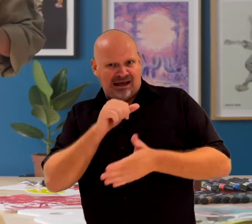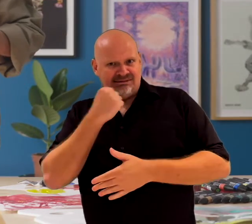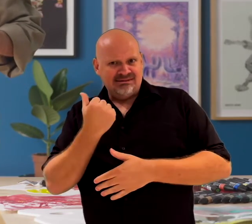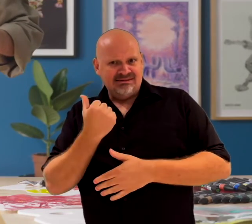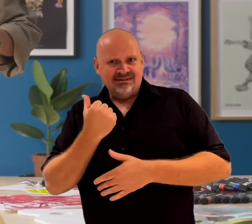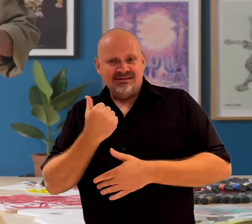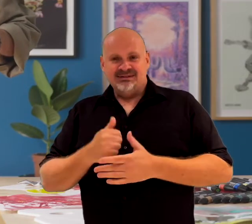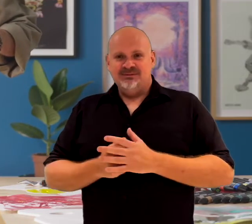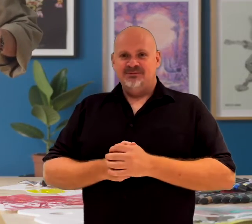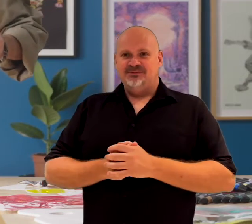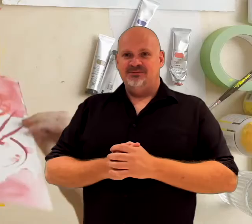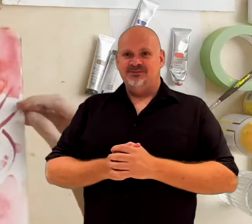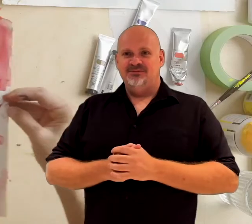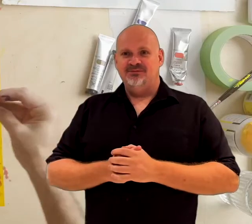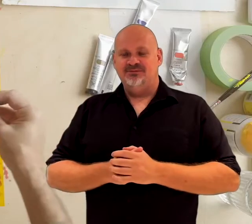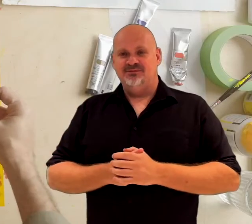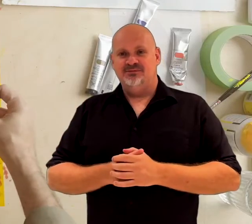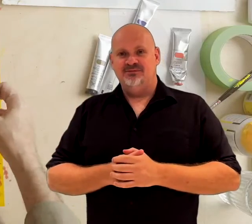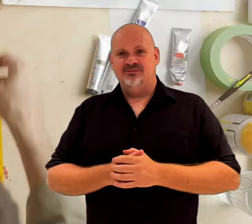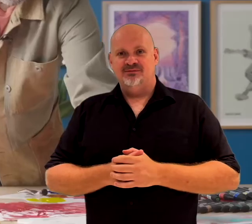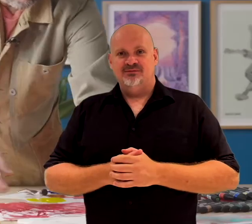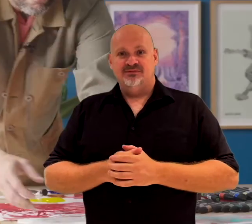Yeah. That's really nice.